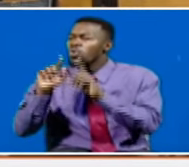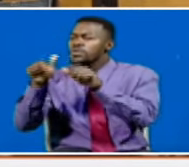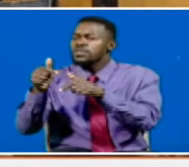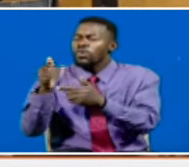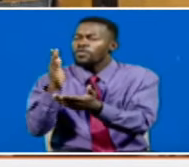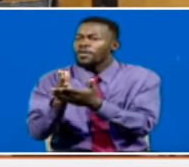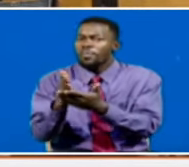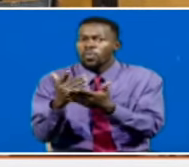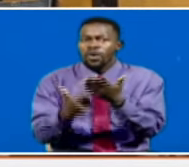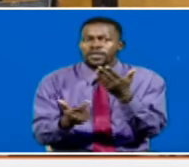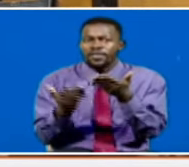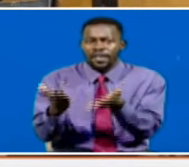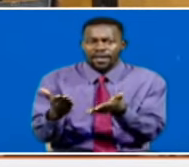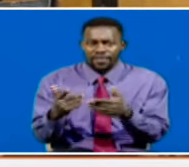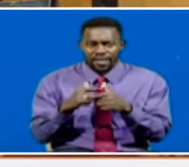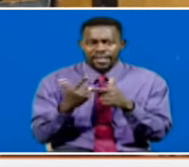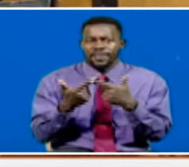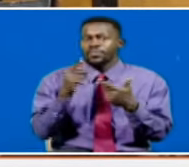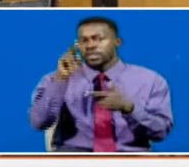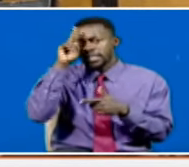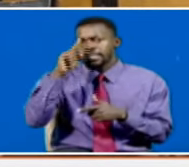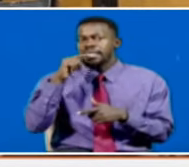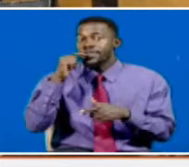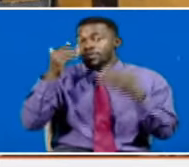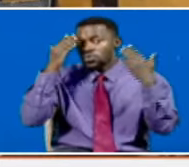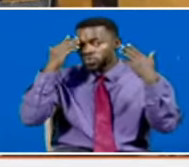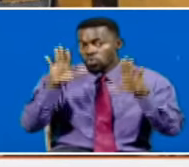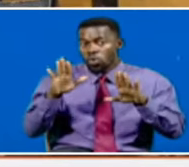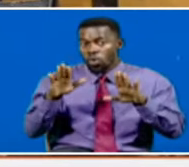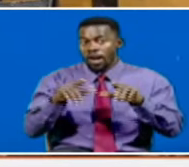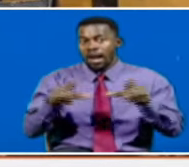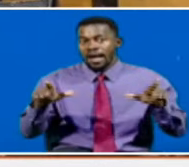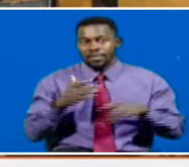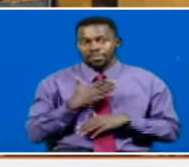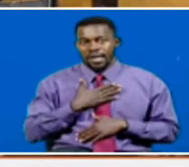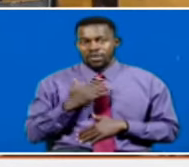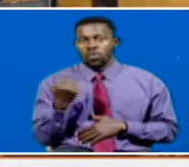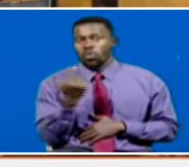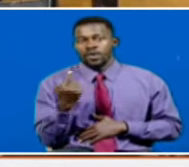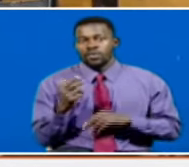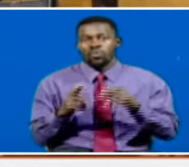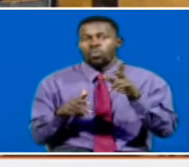said they didn't know that it was my compound. They were just passing by.